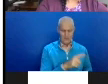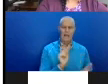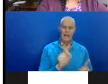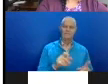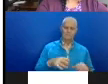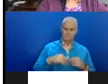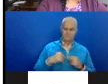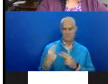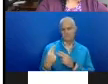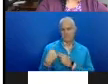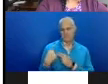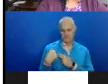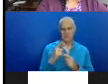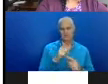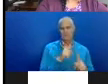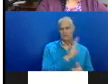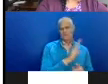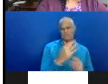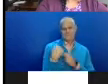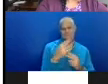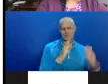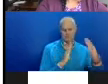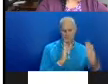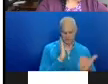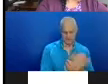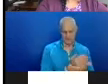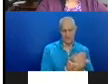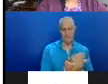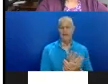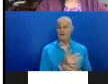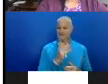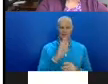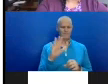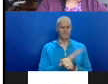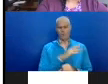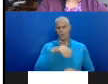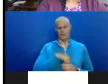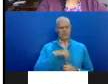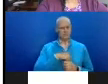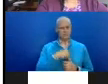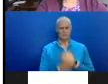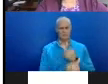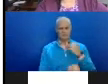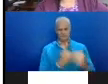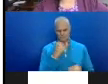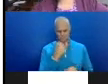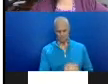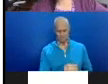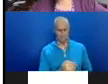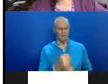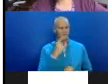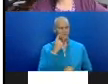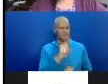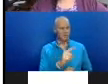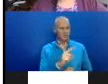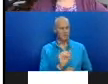responsibility to stop it. And there is a whole internal process that goes on there in terms of um,